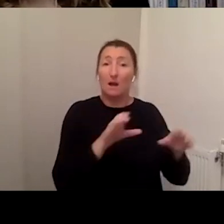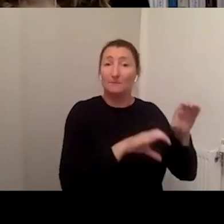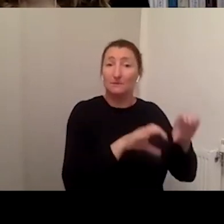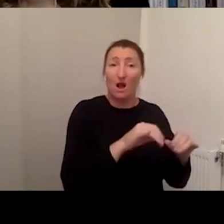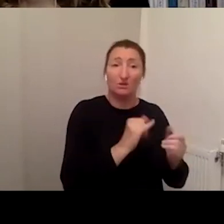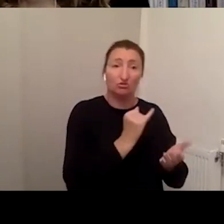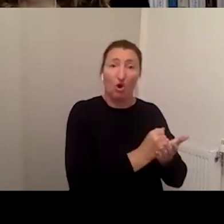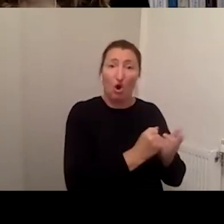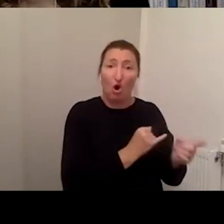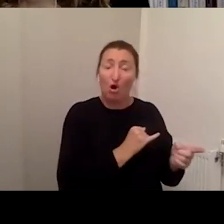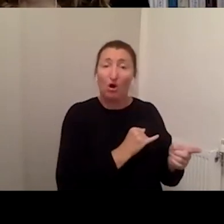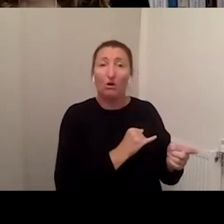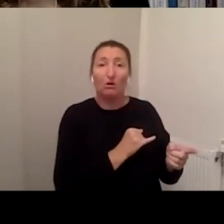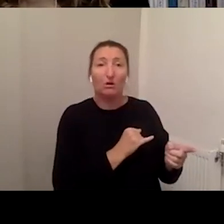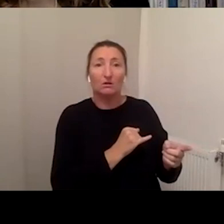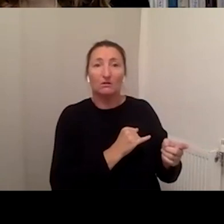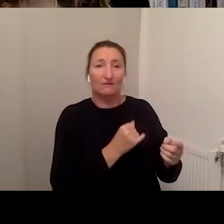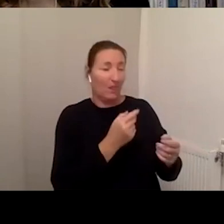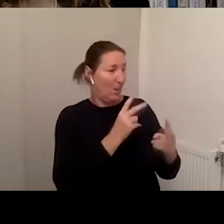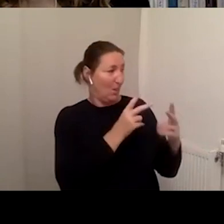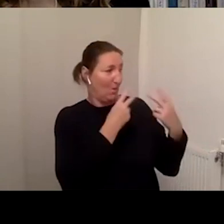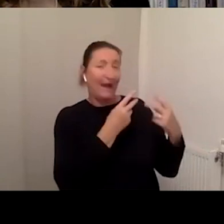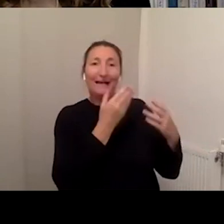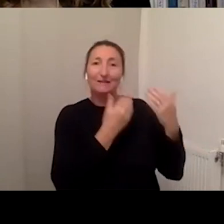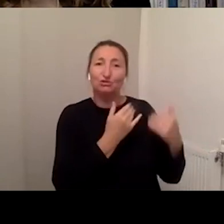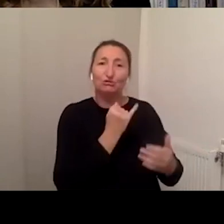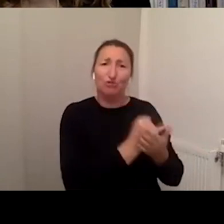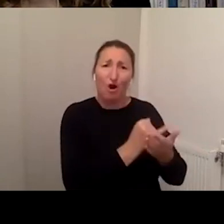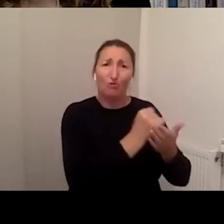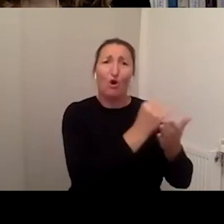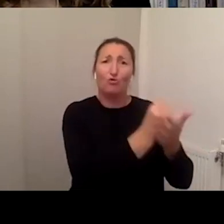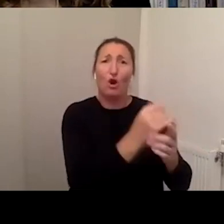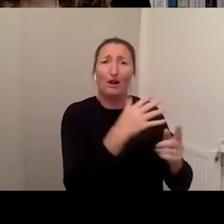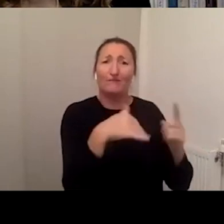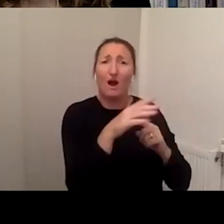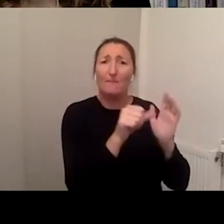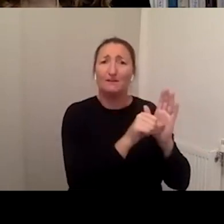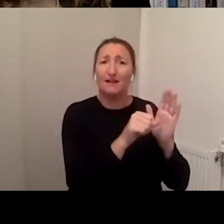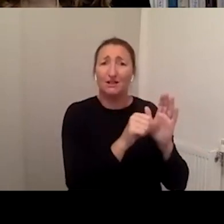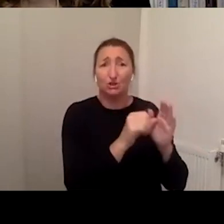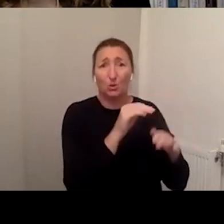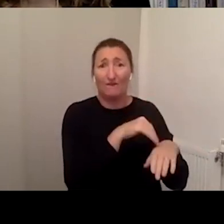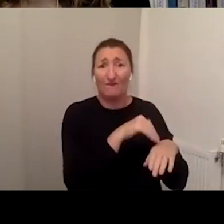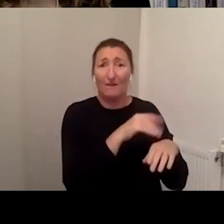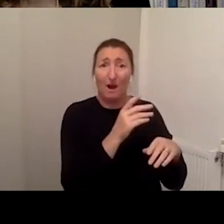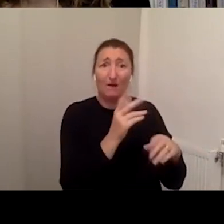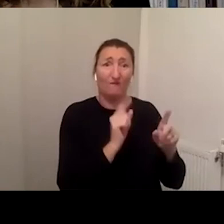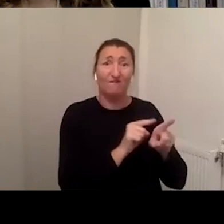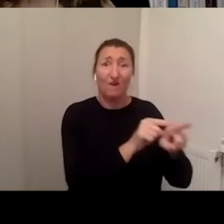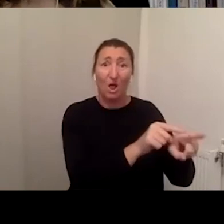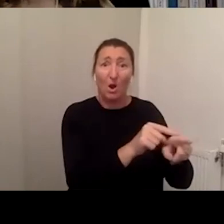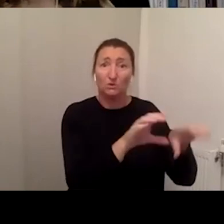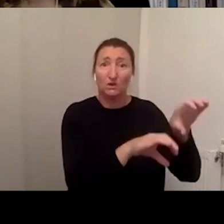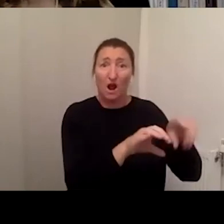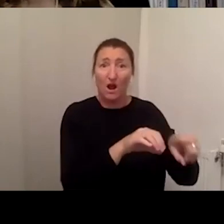of history in virtually every one of the major environmental issues that have built the environment movement. So I find it very worrying. The